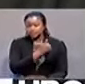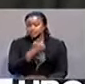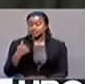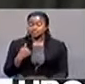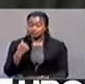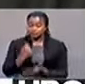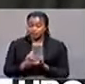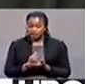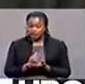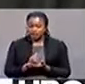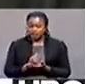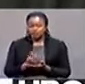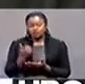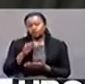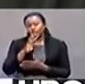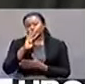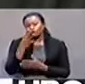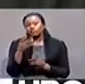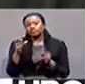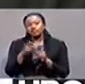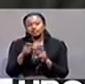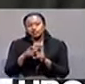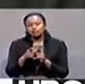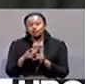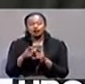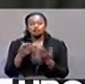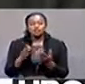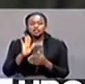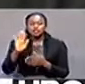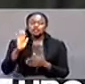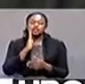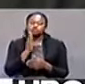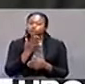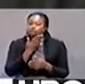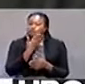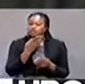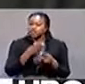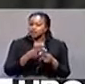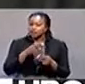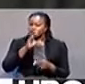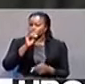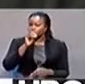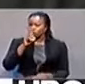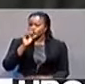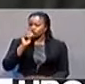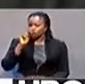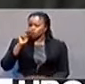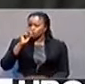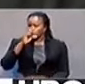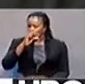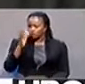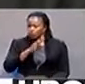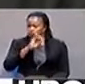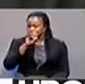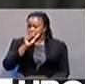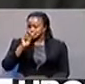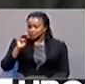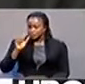On 4th December, we lost His Grace Archbishop James Odongo, the Archbishop of